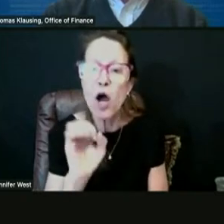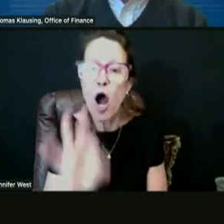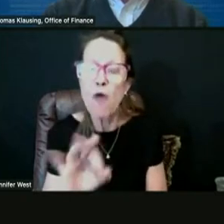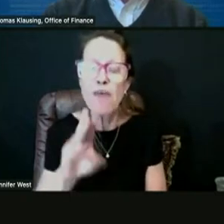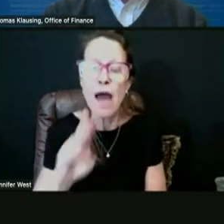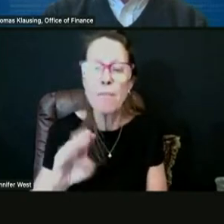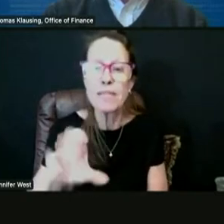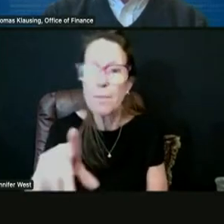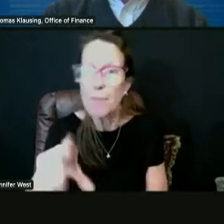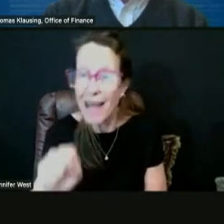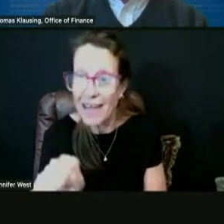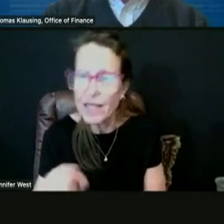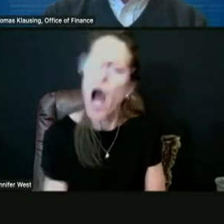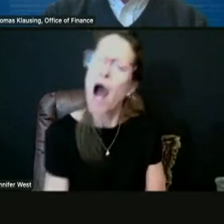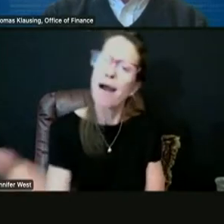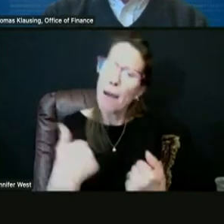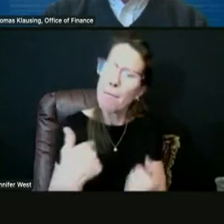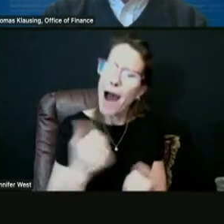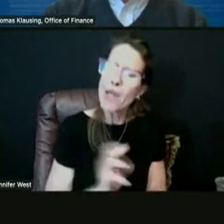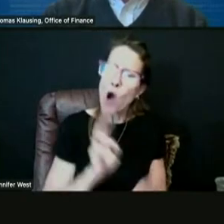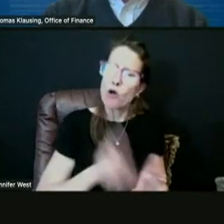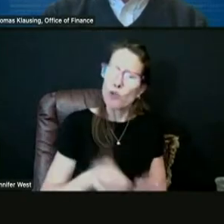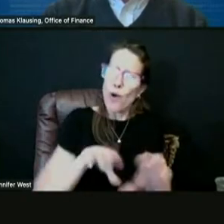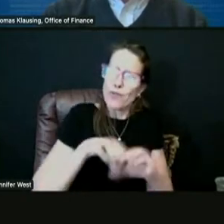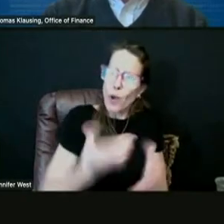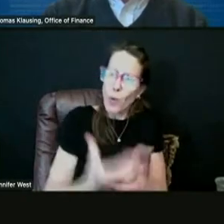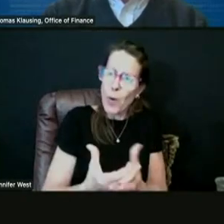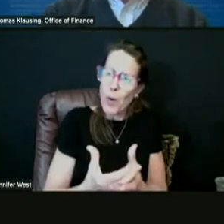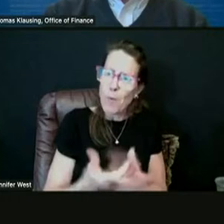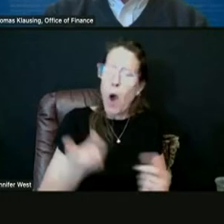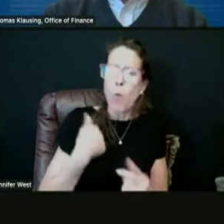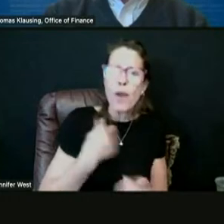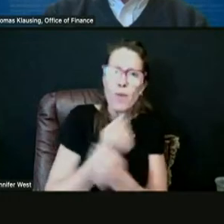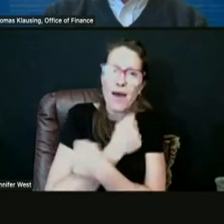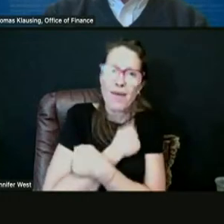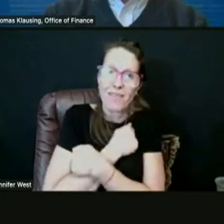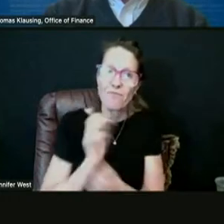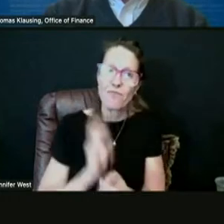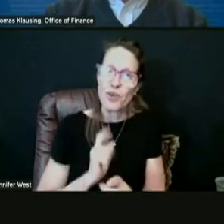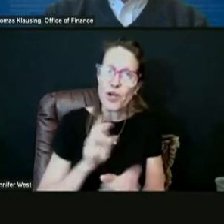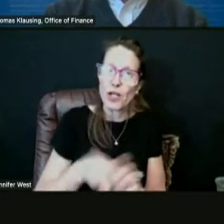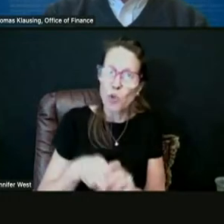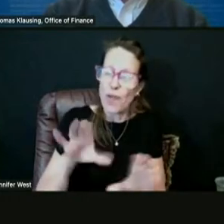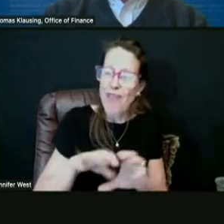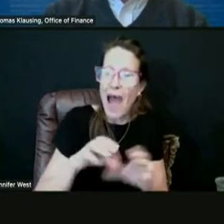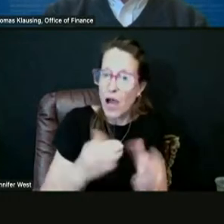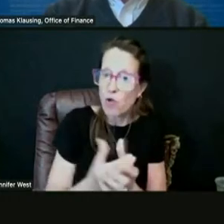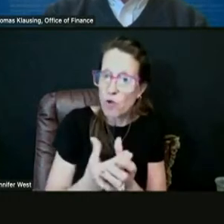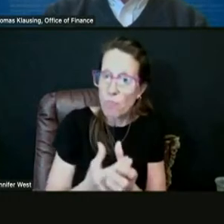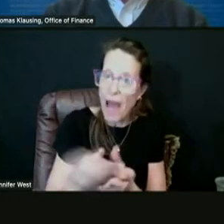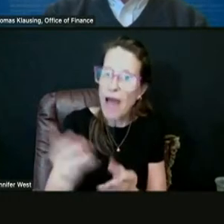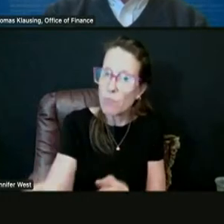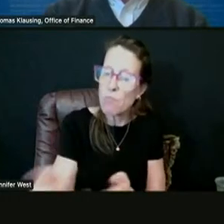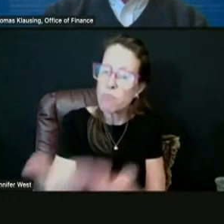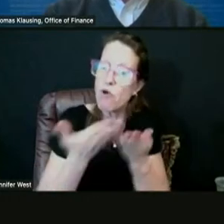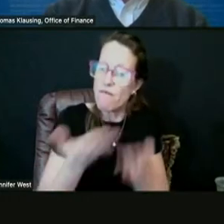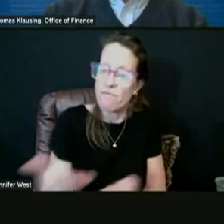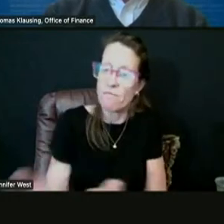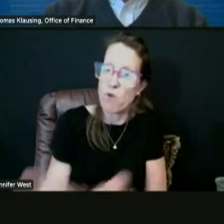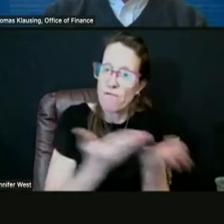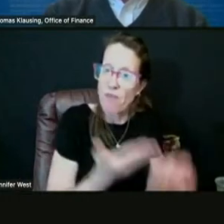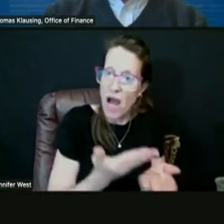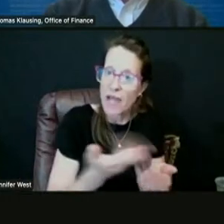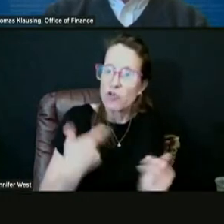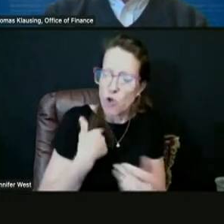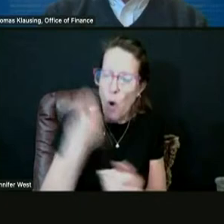we would love to have you and to have your opinion considered in that process. So I know you know how to email. You